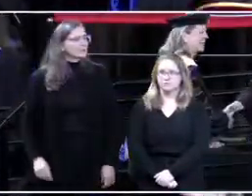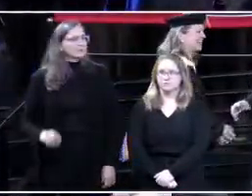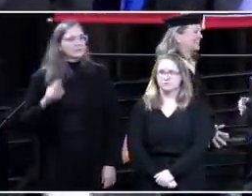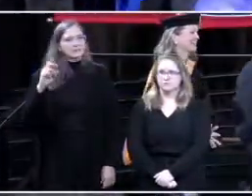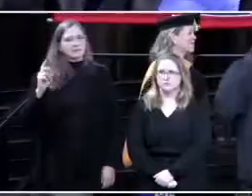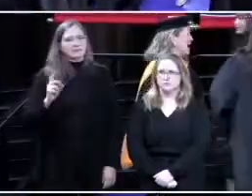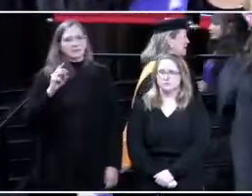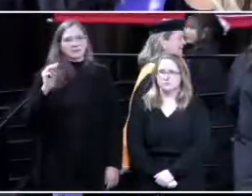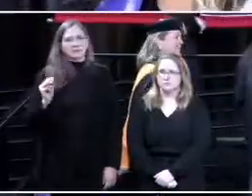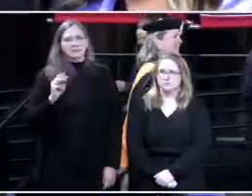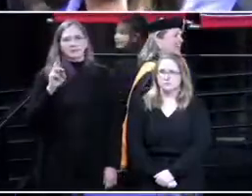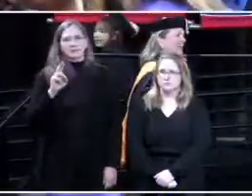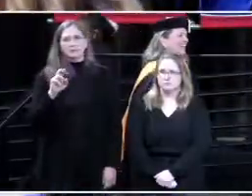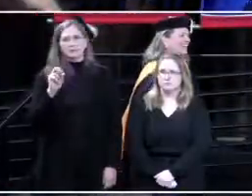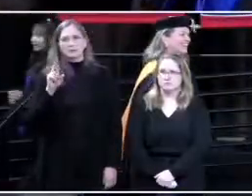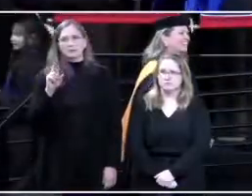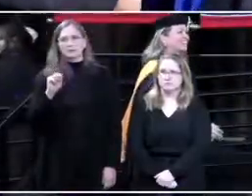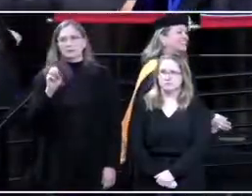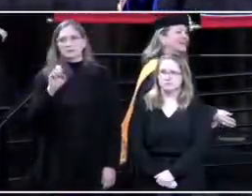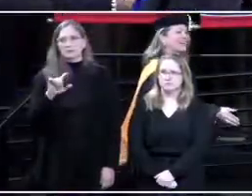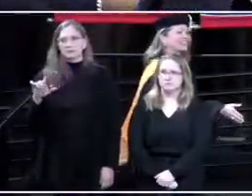Tashana Monet Russell.